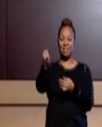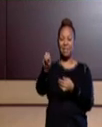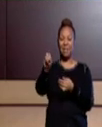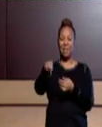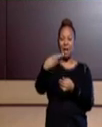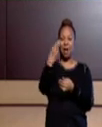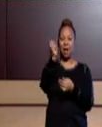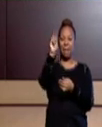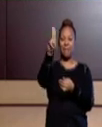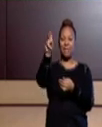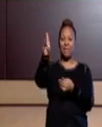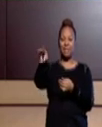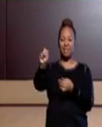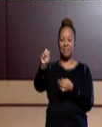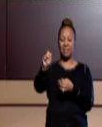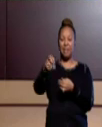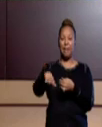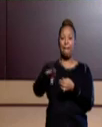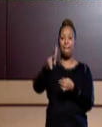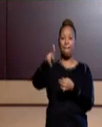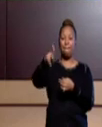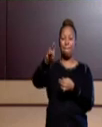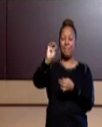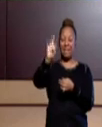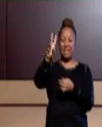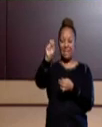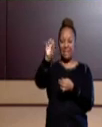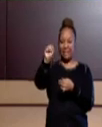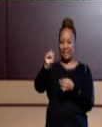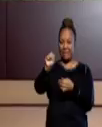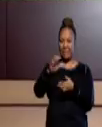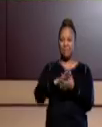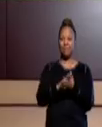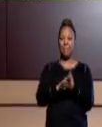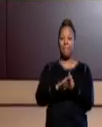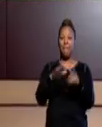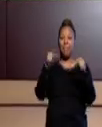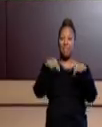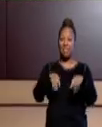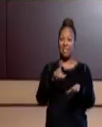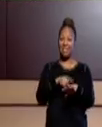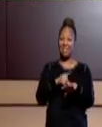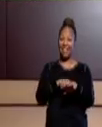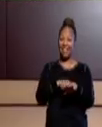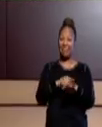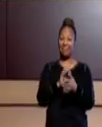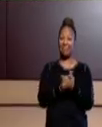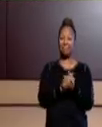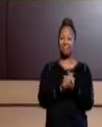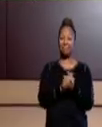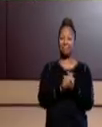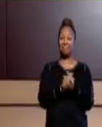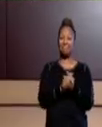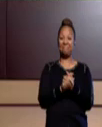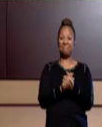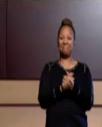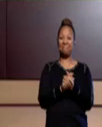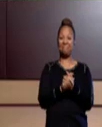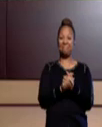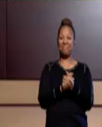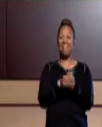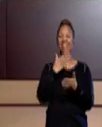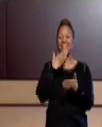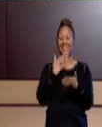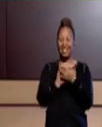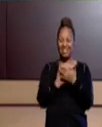Hummus. Chickpeas. Lentils. Beans. Legumes. Mediterranean. This is the time where listen. This is